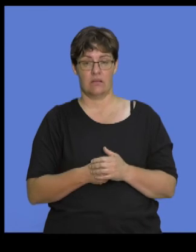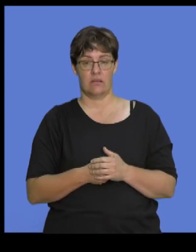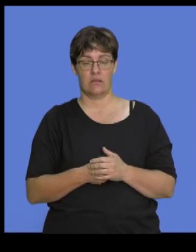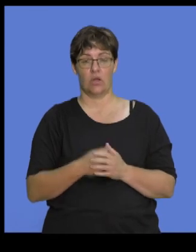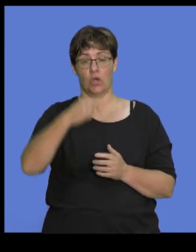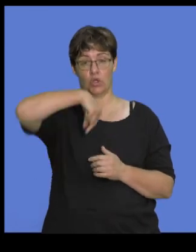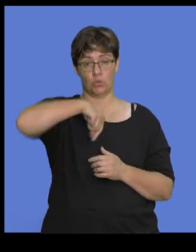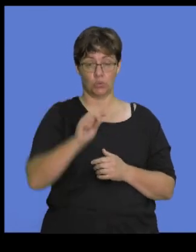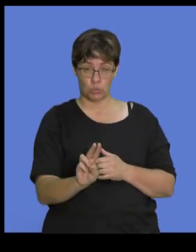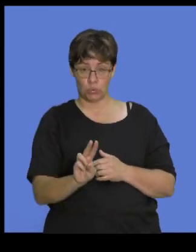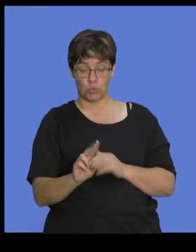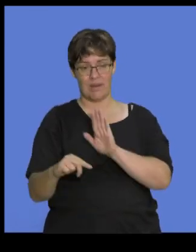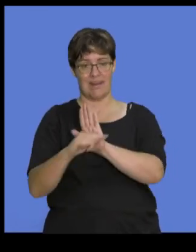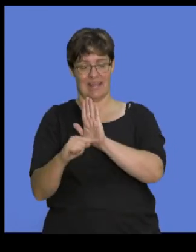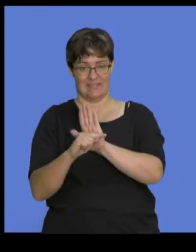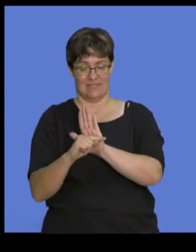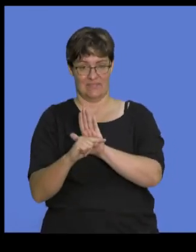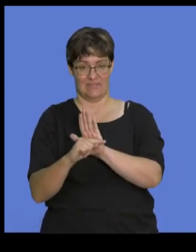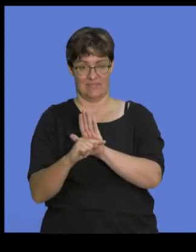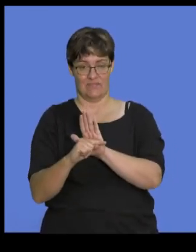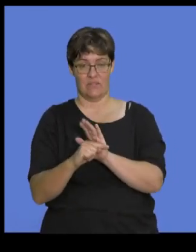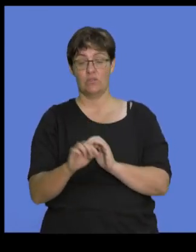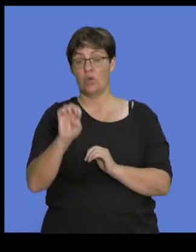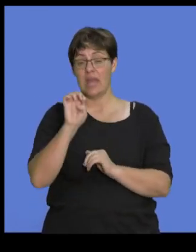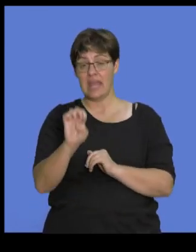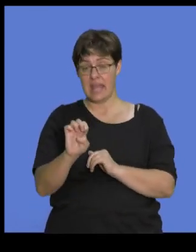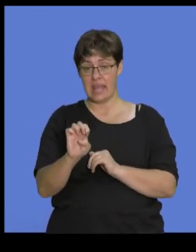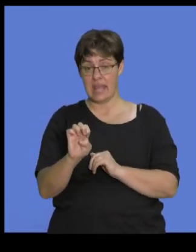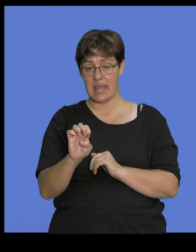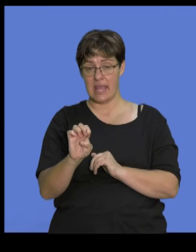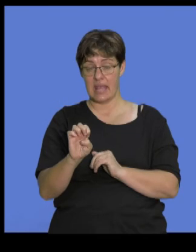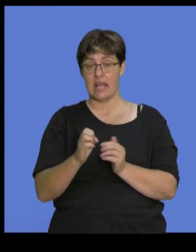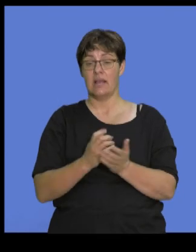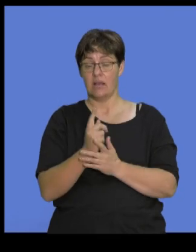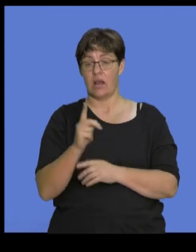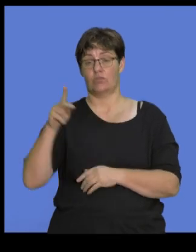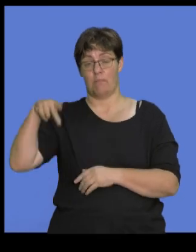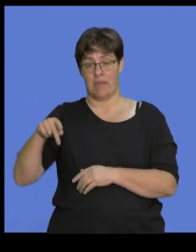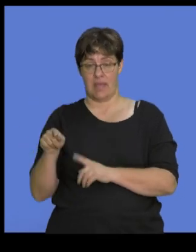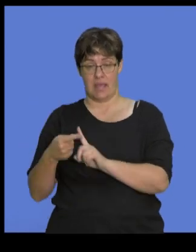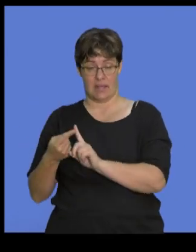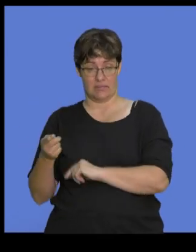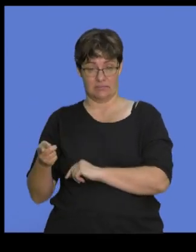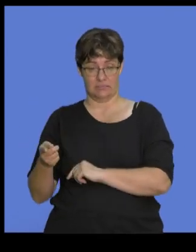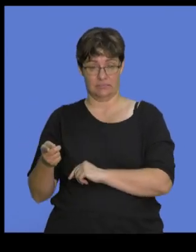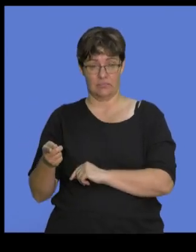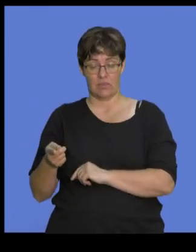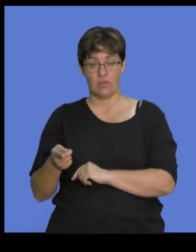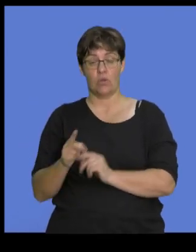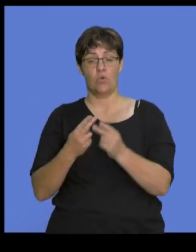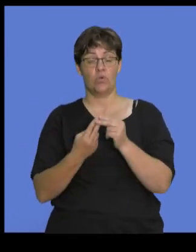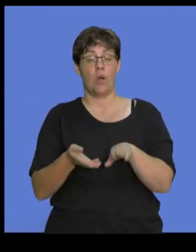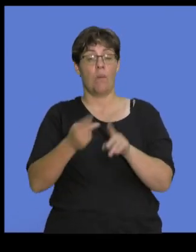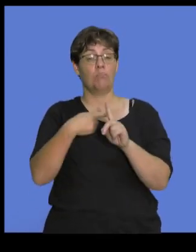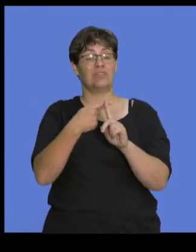positive, while Q2 is negative. So E due to Q1 at point P. So if we place a unit